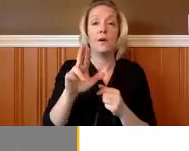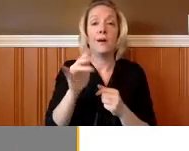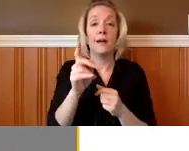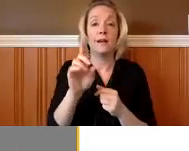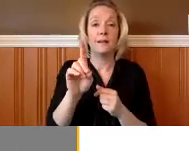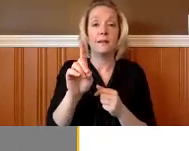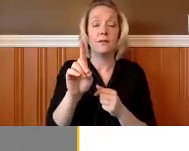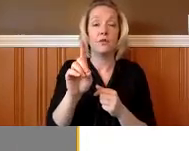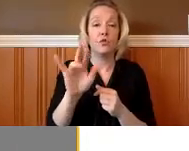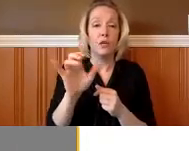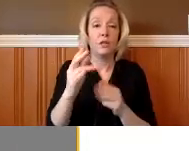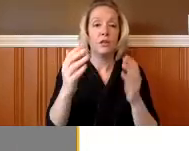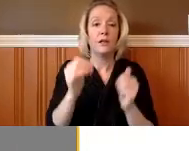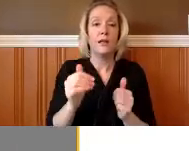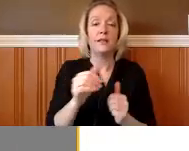atypical reflexes.